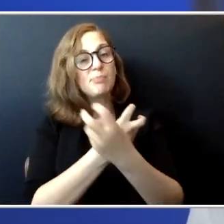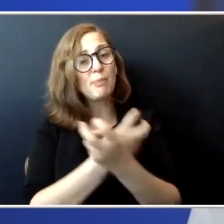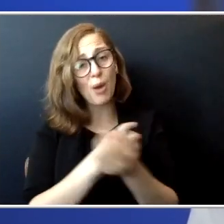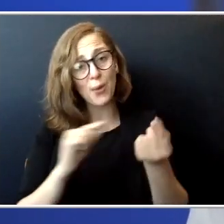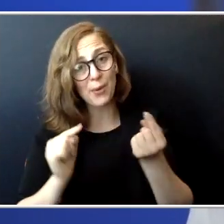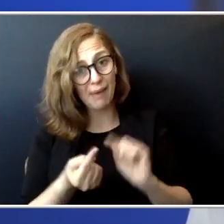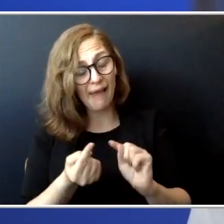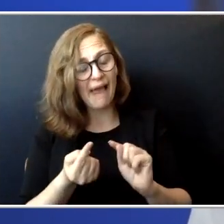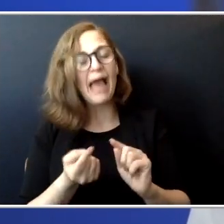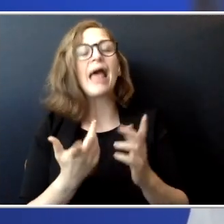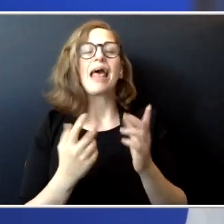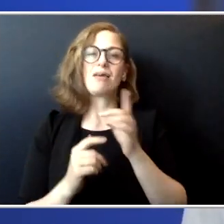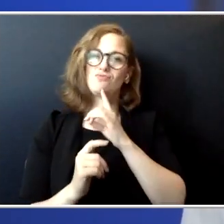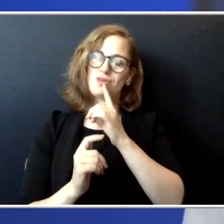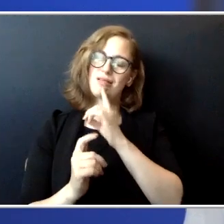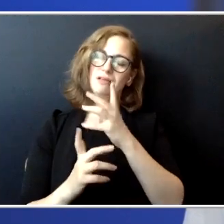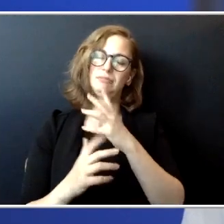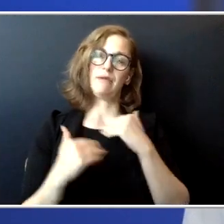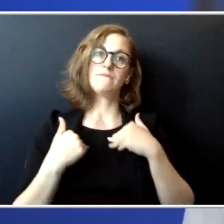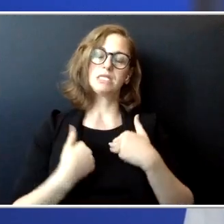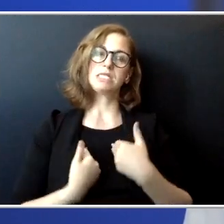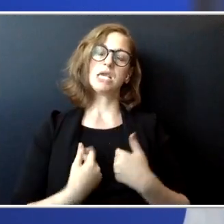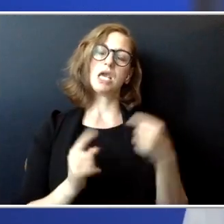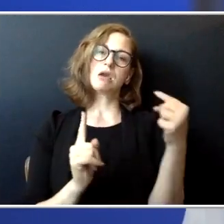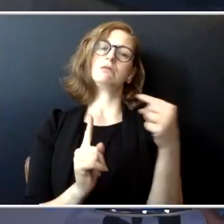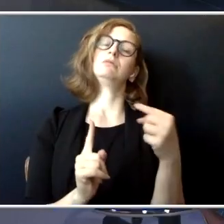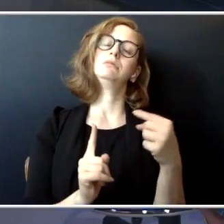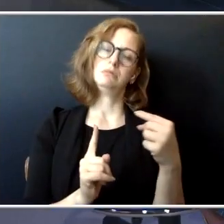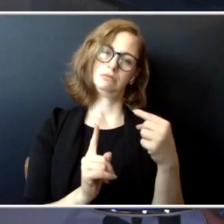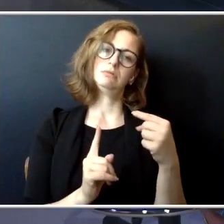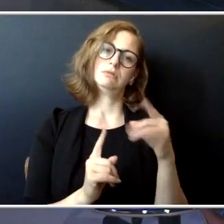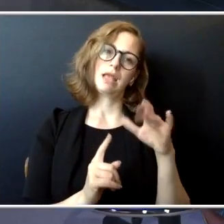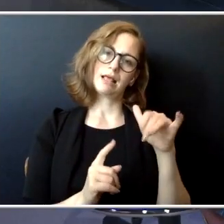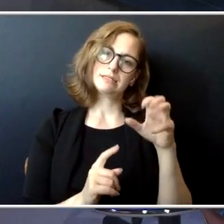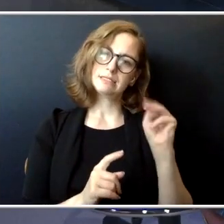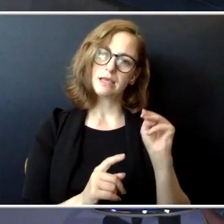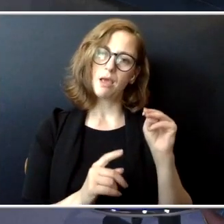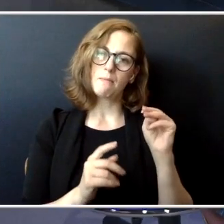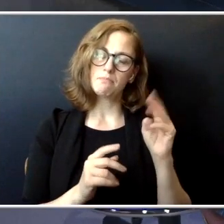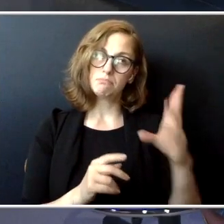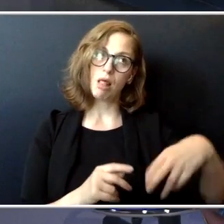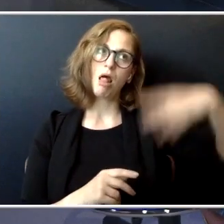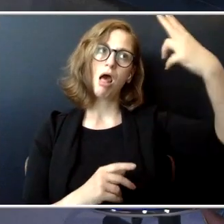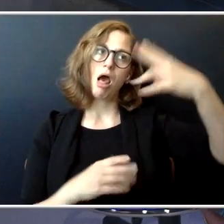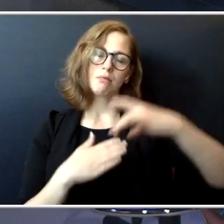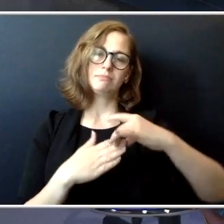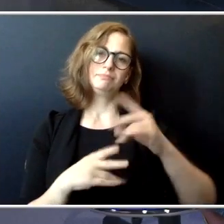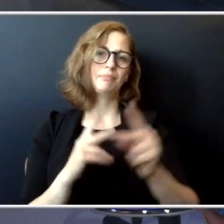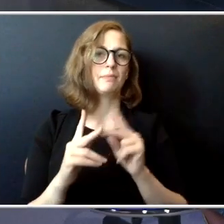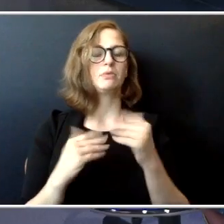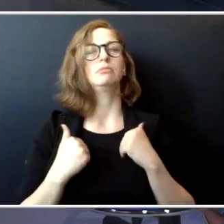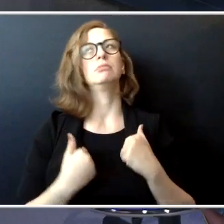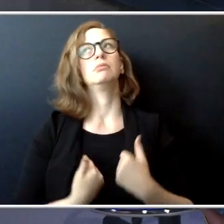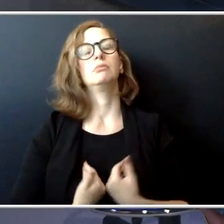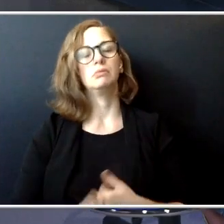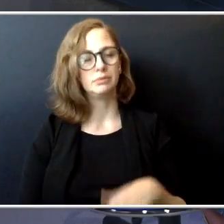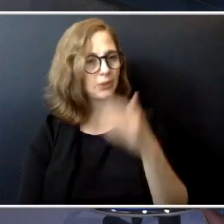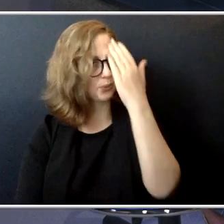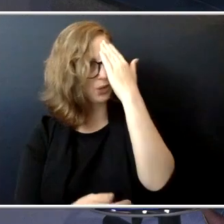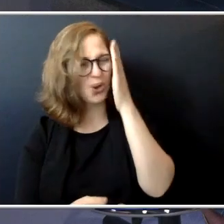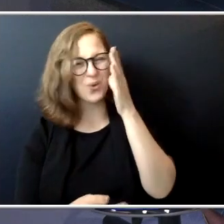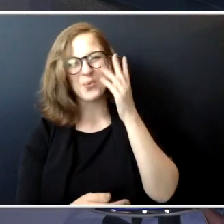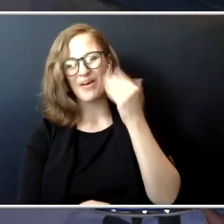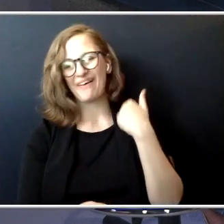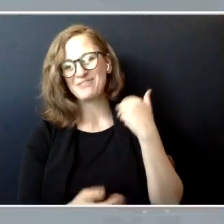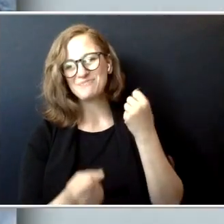is the fatigue. It just really makes people so tired. We know we're going to have a lot of questions from our viewers on this topic. We love when you send in